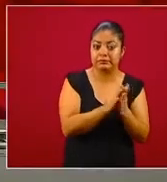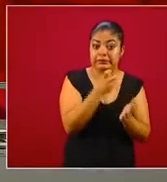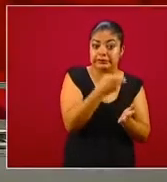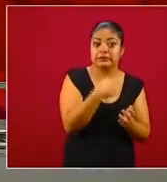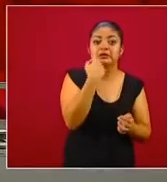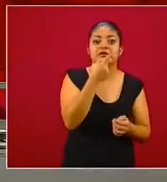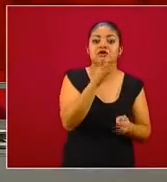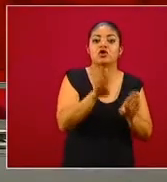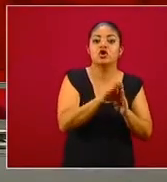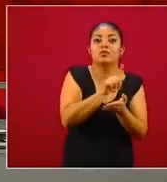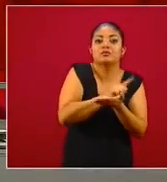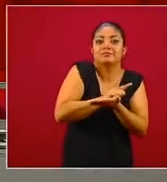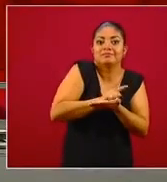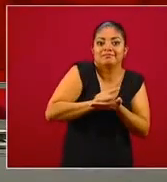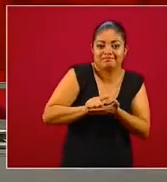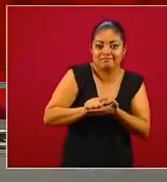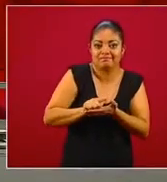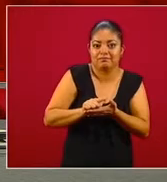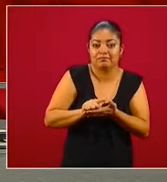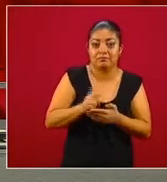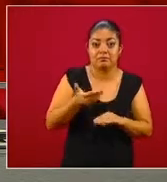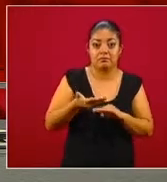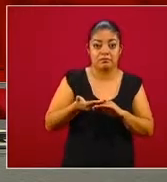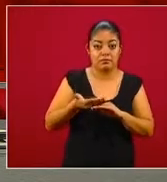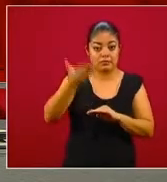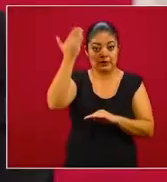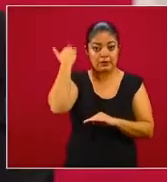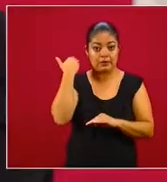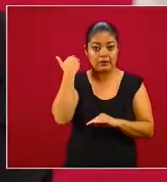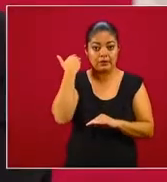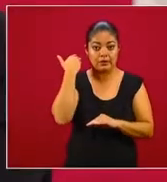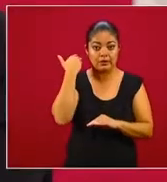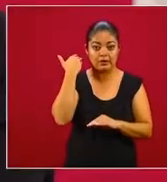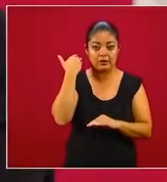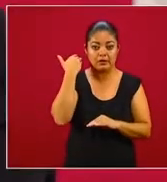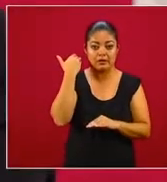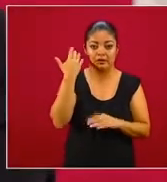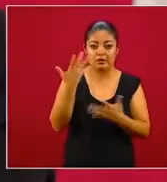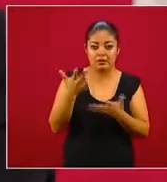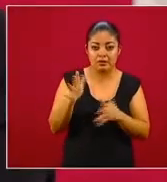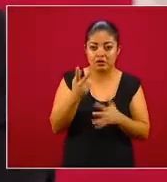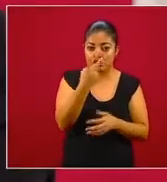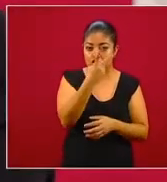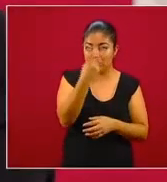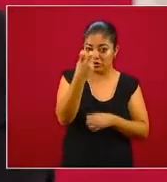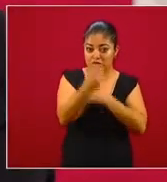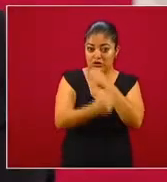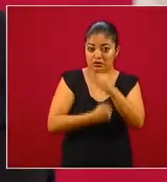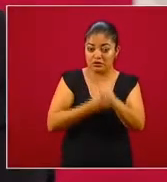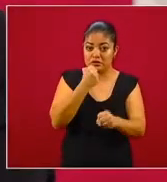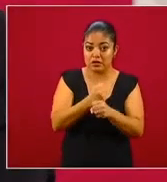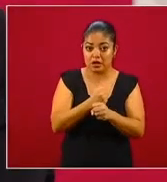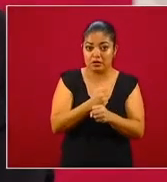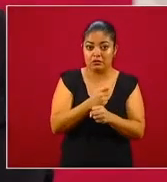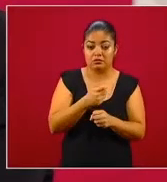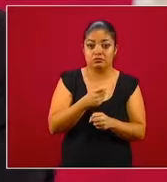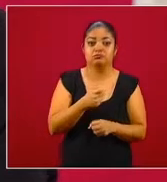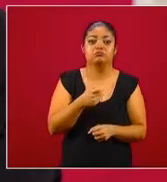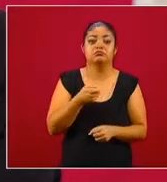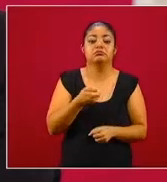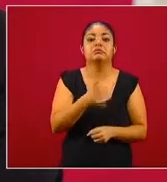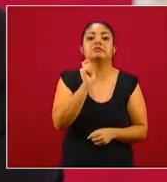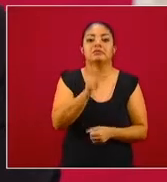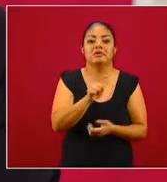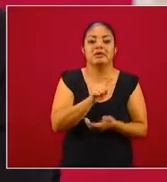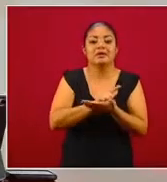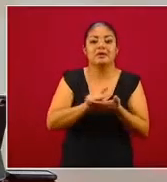gel. This is a hygienic measure that, I mean, we've been doing this for over 200 years, and we